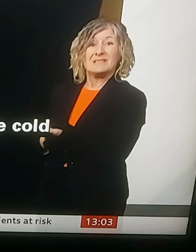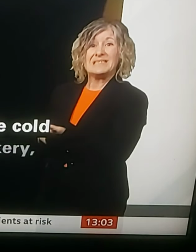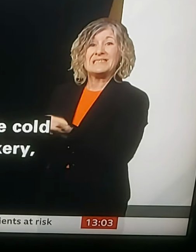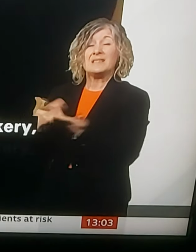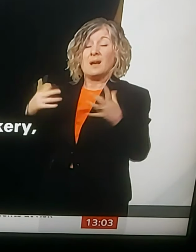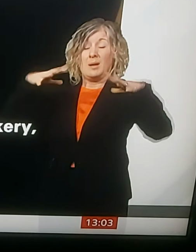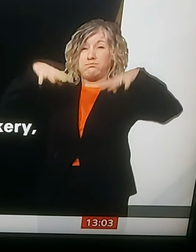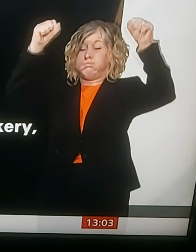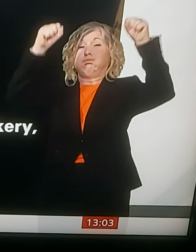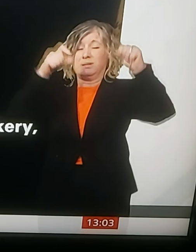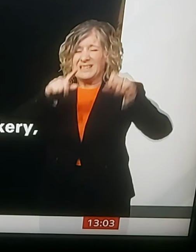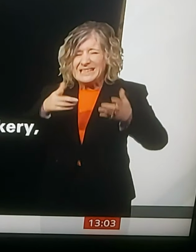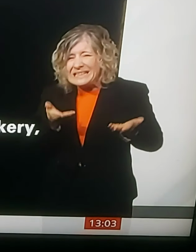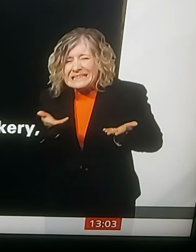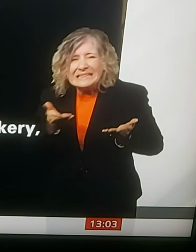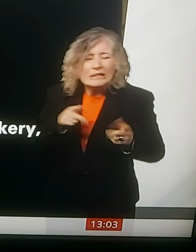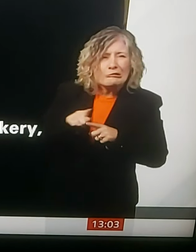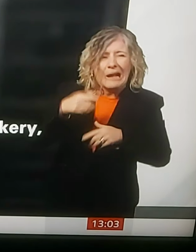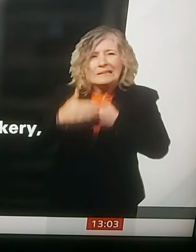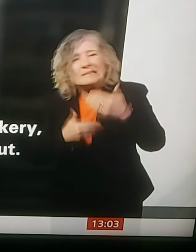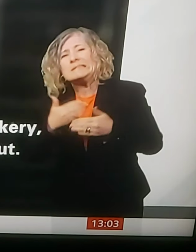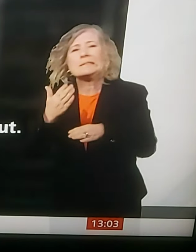business in the dark.